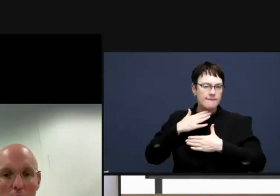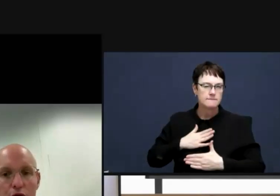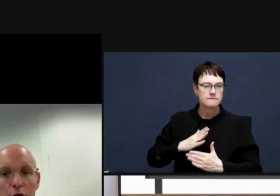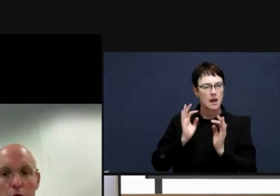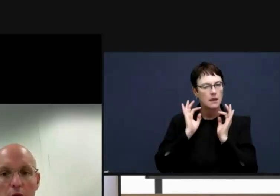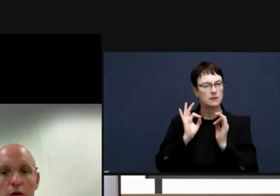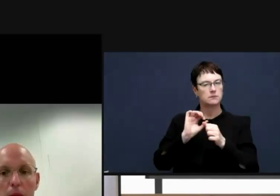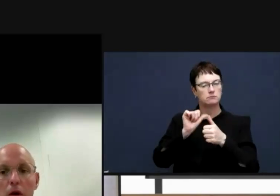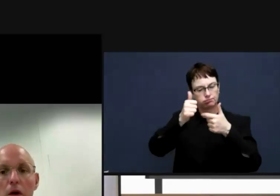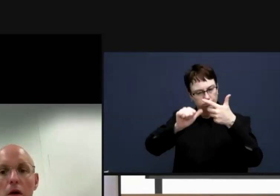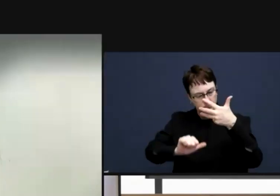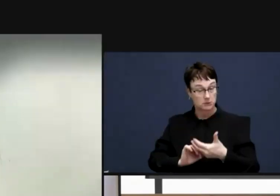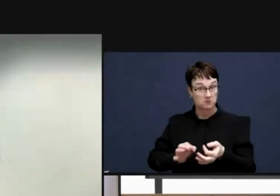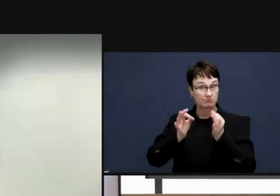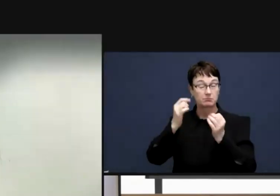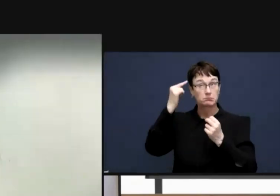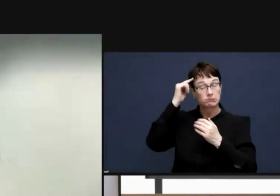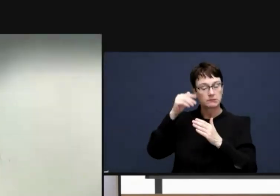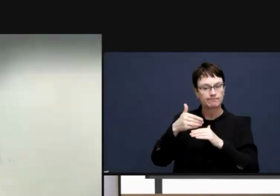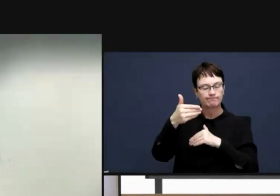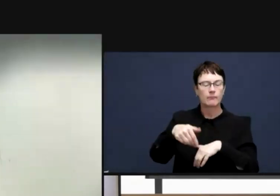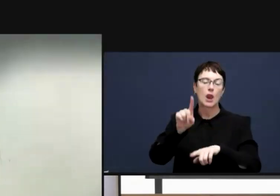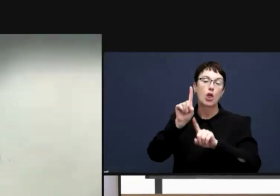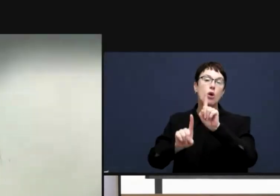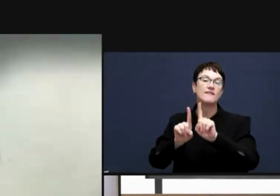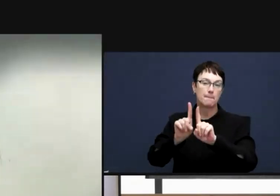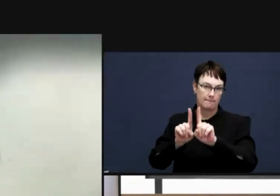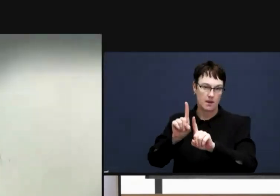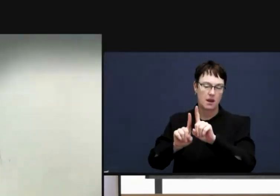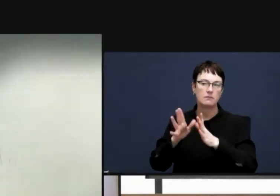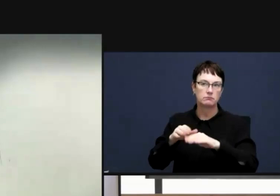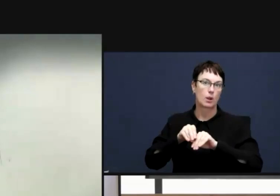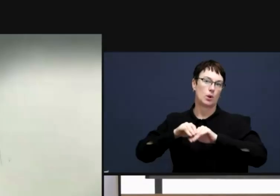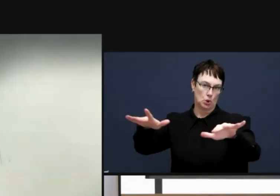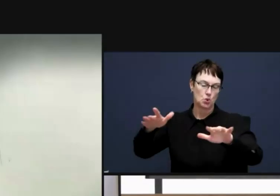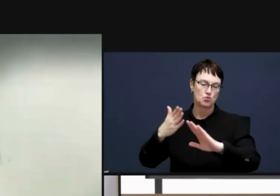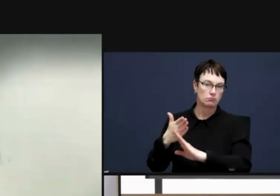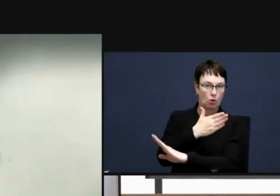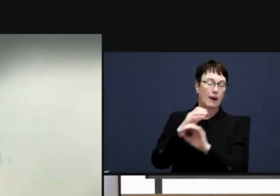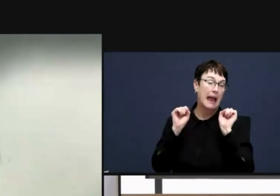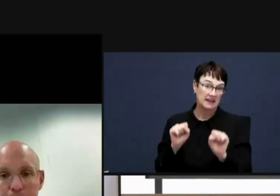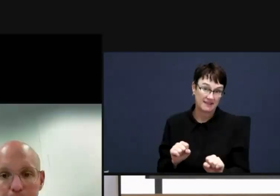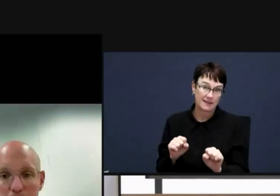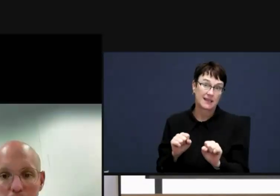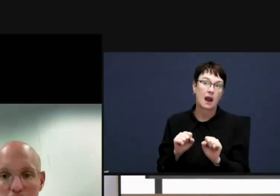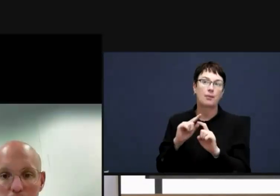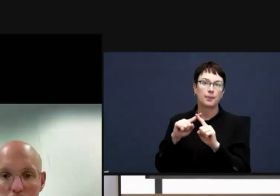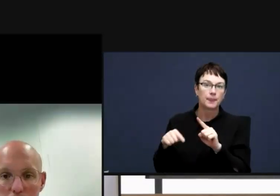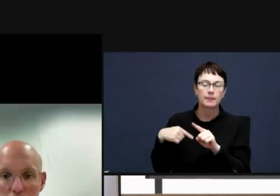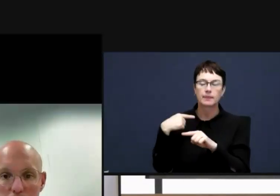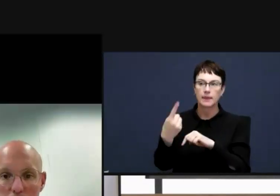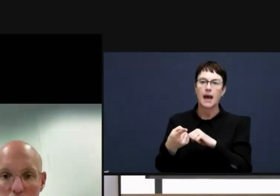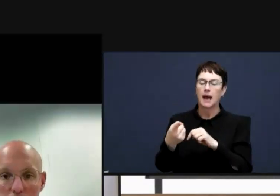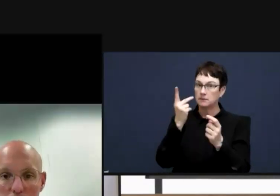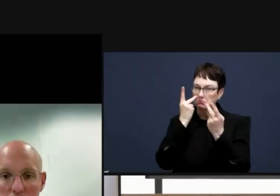able to launch early November, aiming for early November, and then do another sprint to finalize stuff. And is this